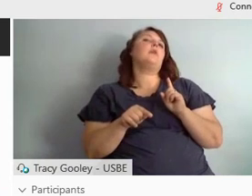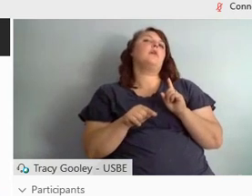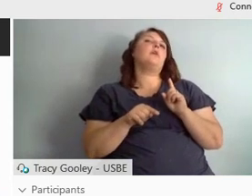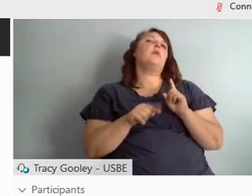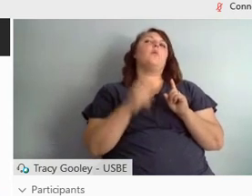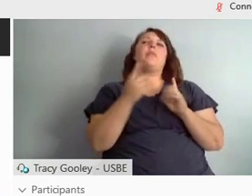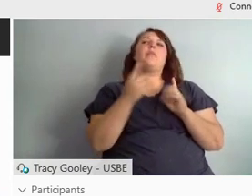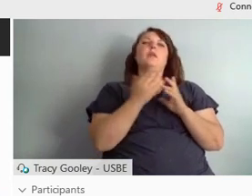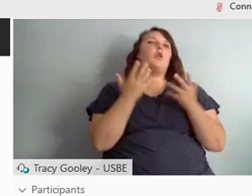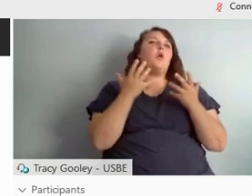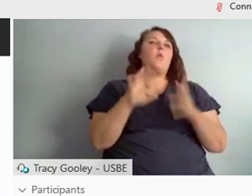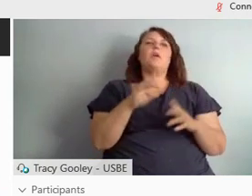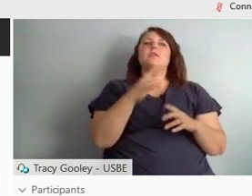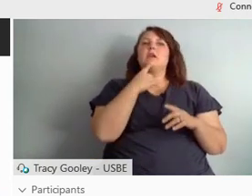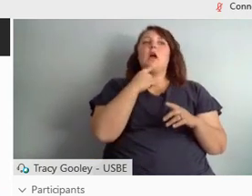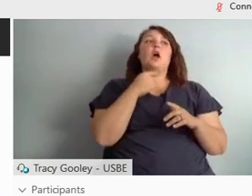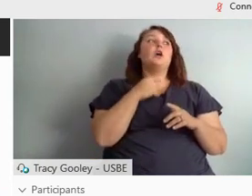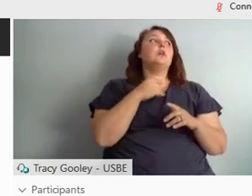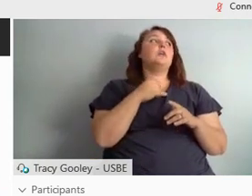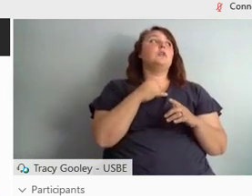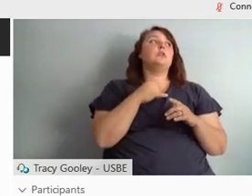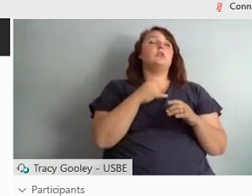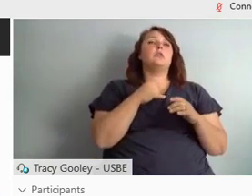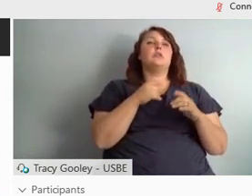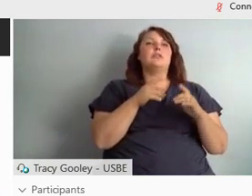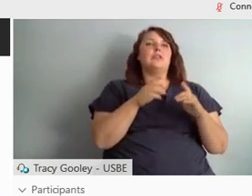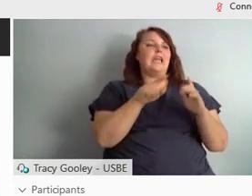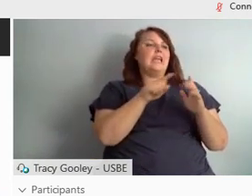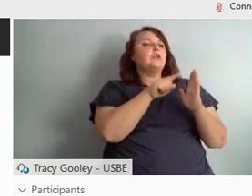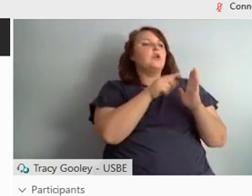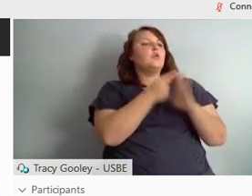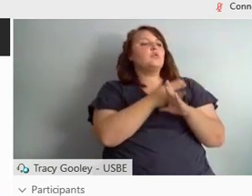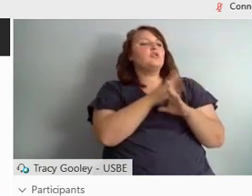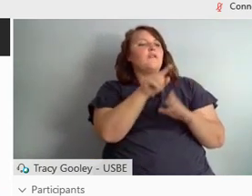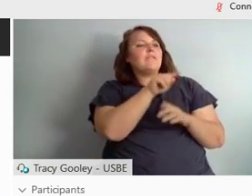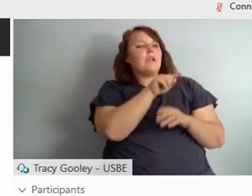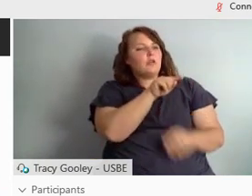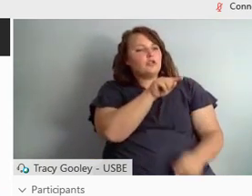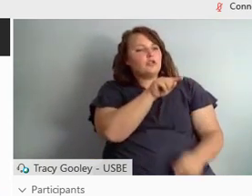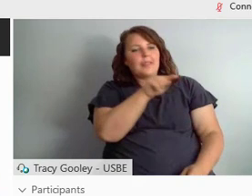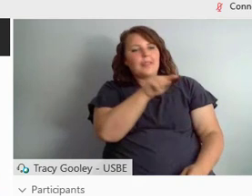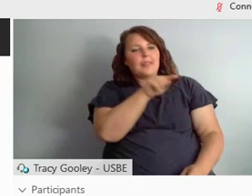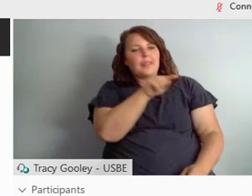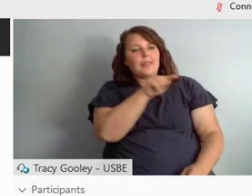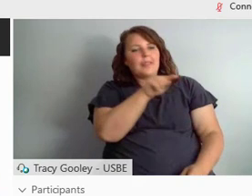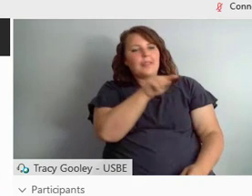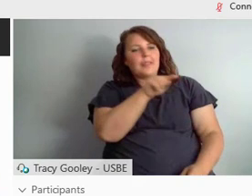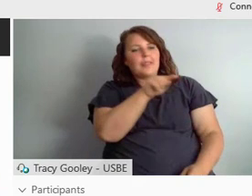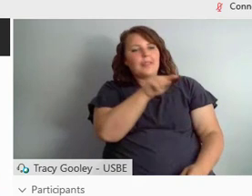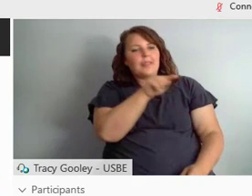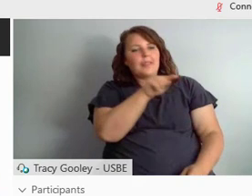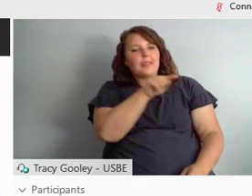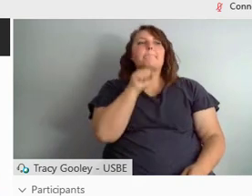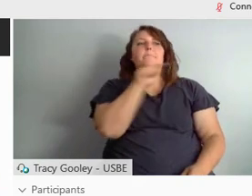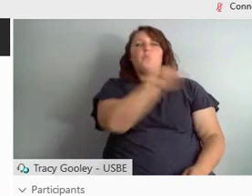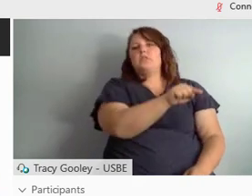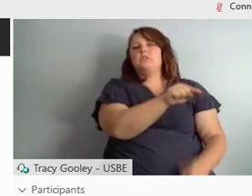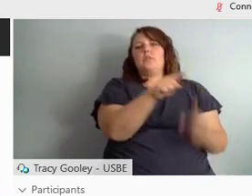please draw this line as you trace it with your finger, okay? So you're just going to point to the box that contains the line